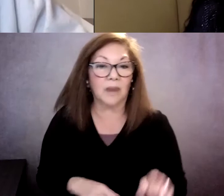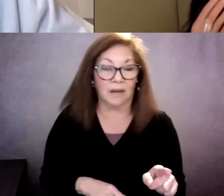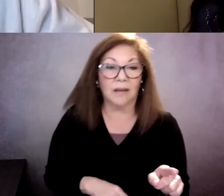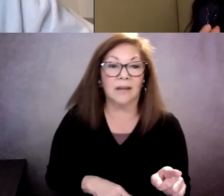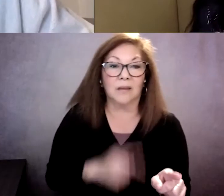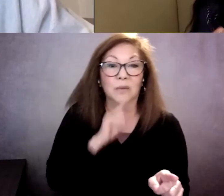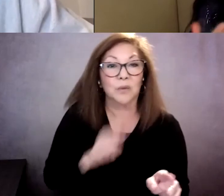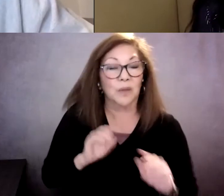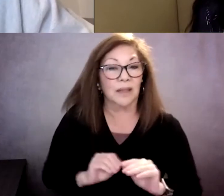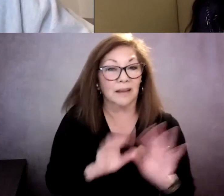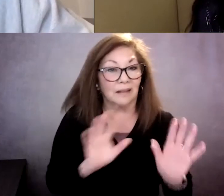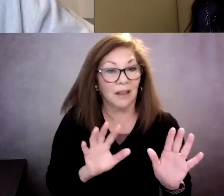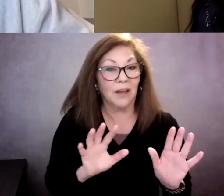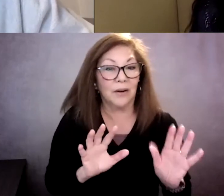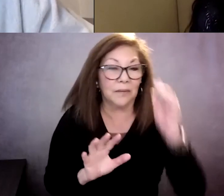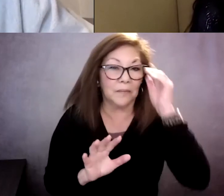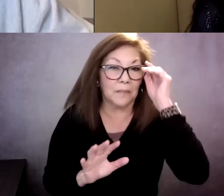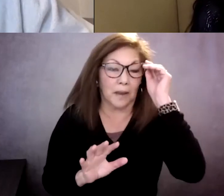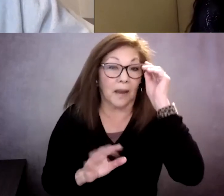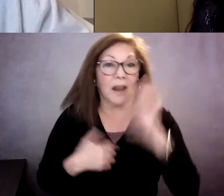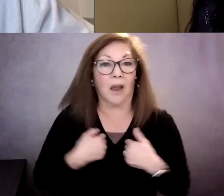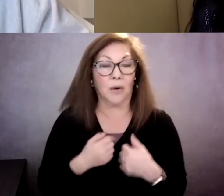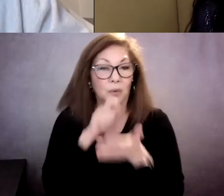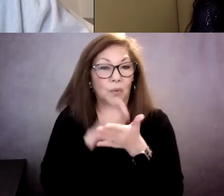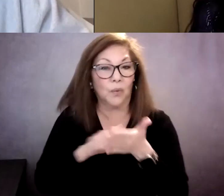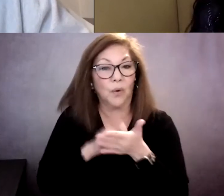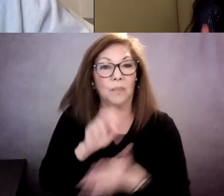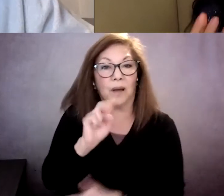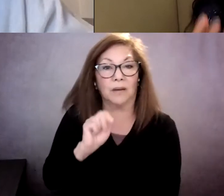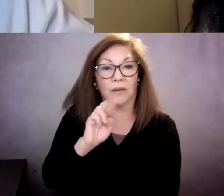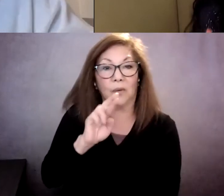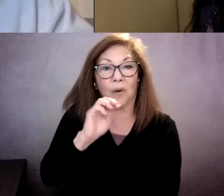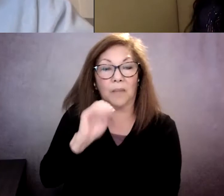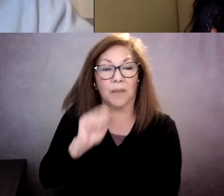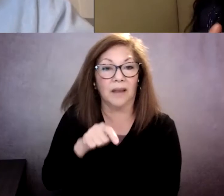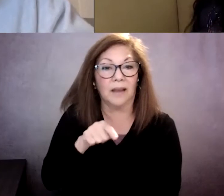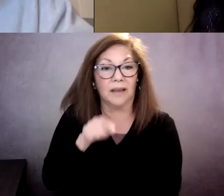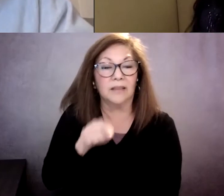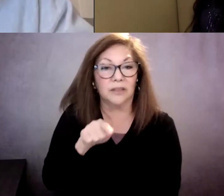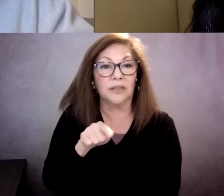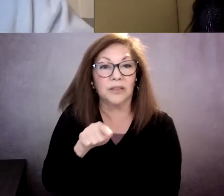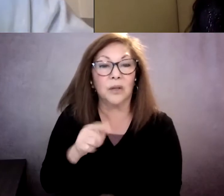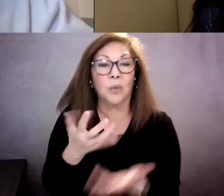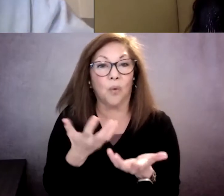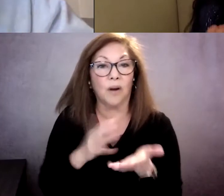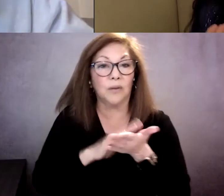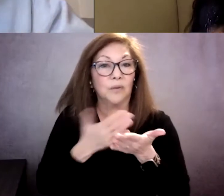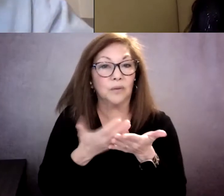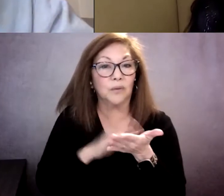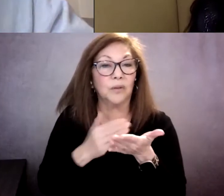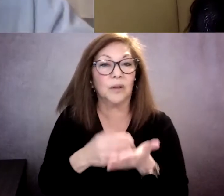was clear in the way that you wrote about Norma Shirley is that she wanted to cook food